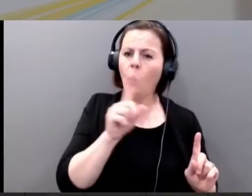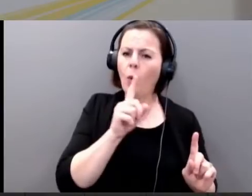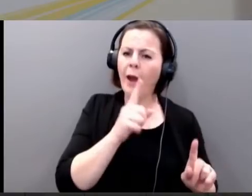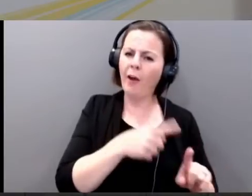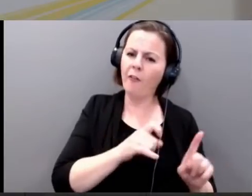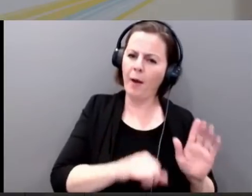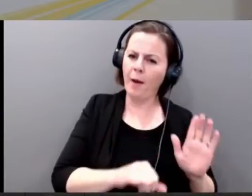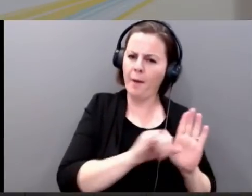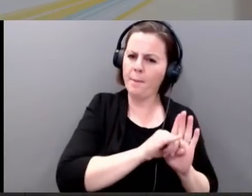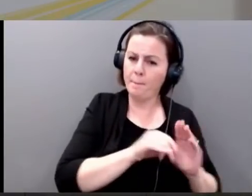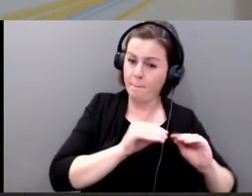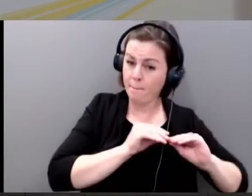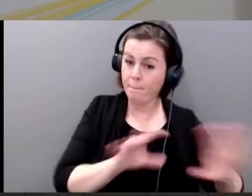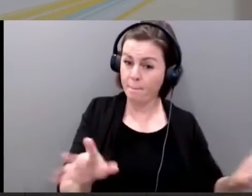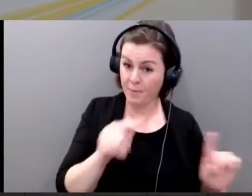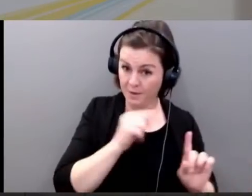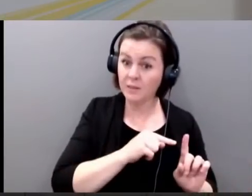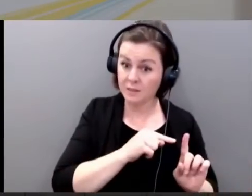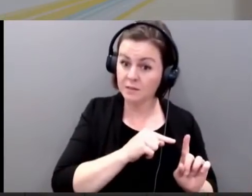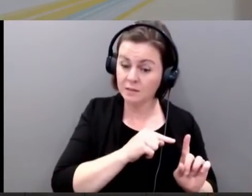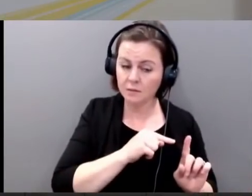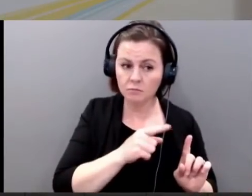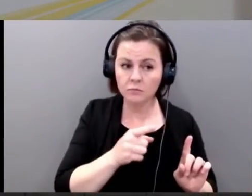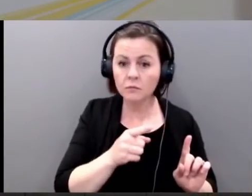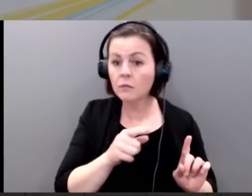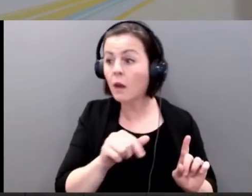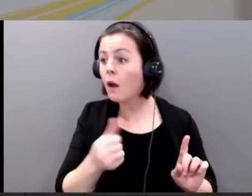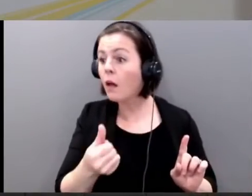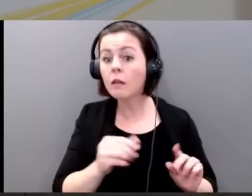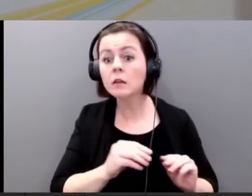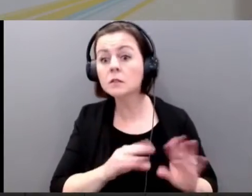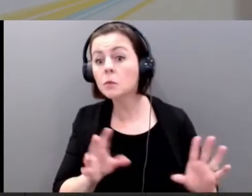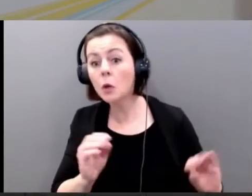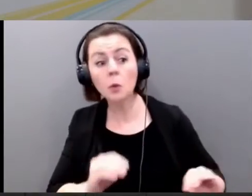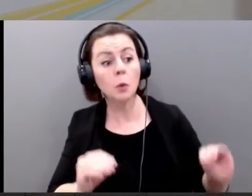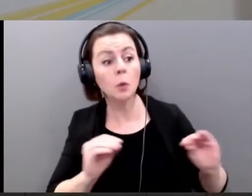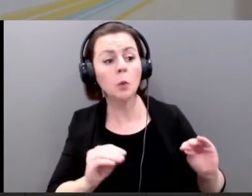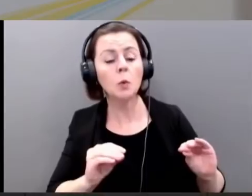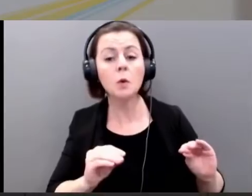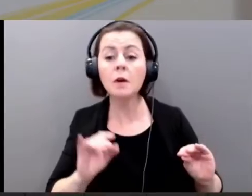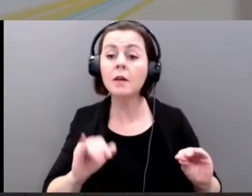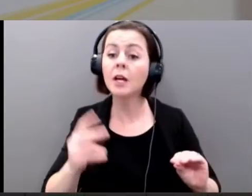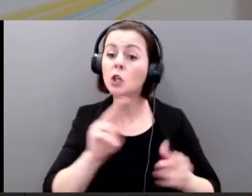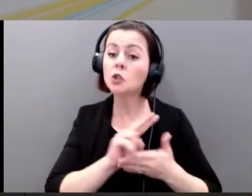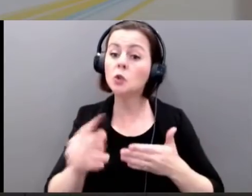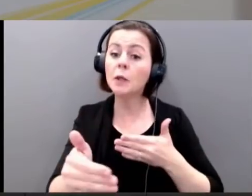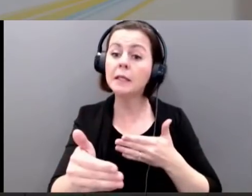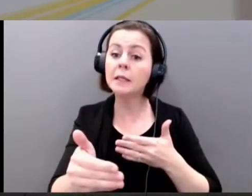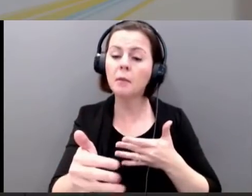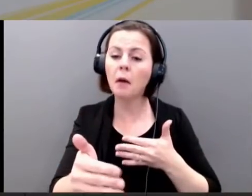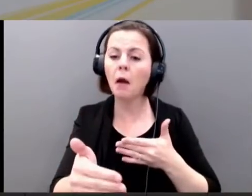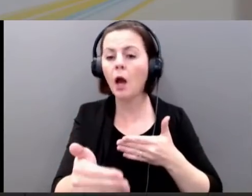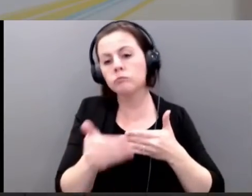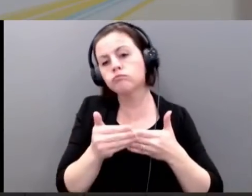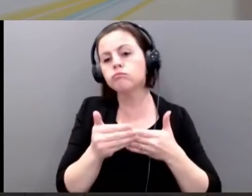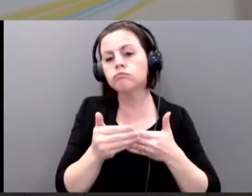current outbreak, and we know there's not any further spread, we will consider lifting these measures before December